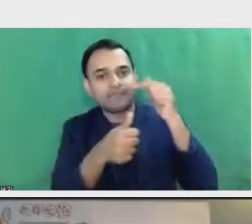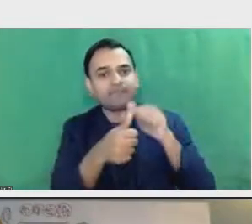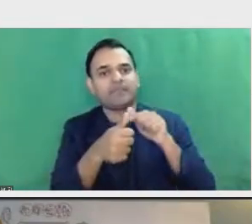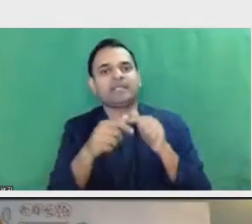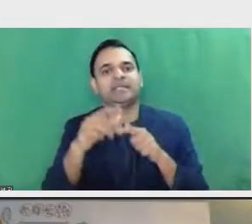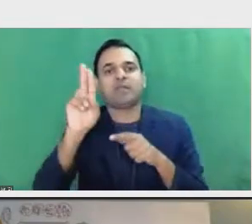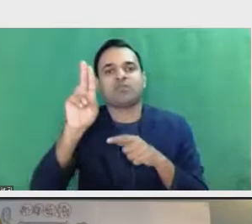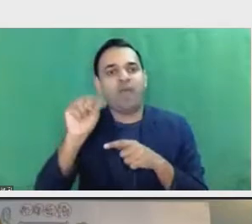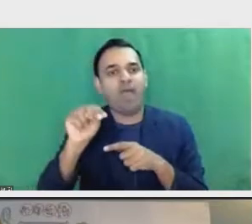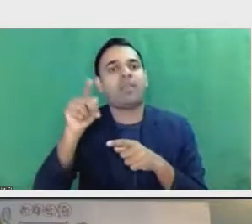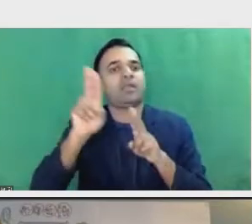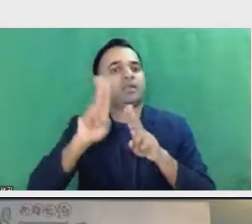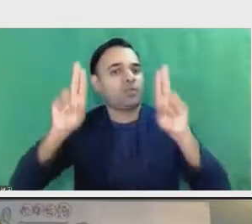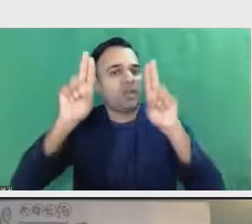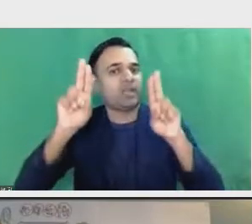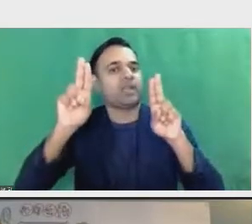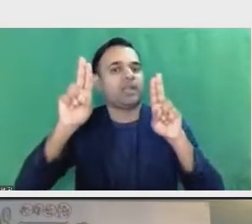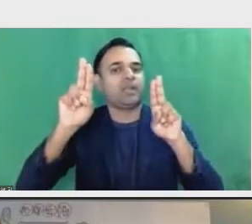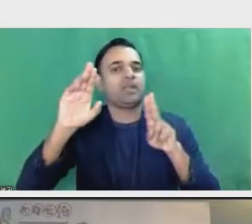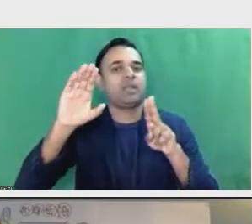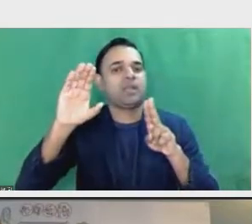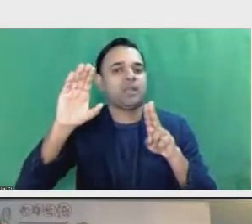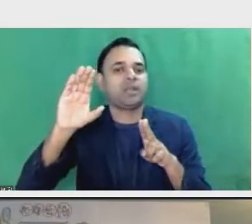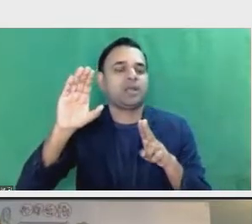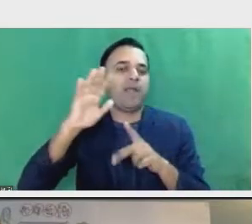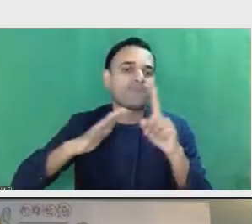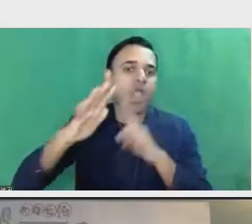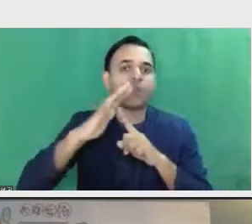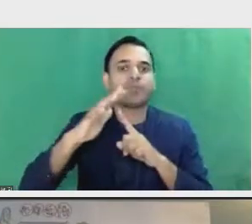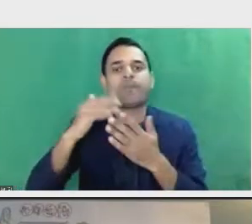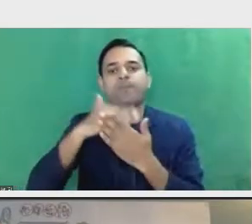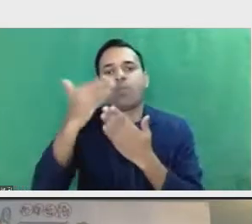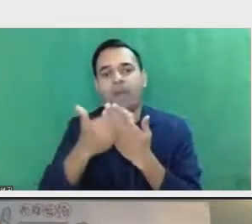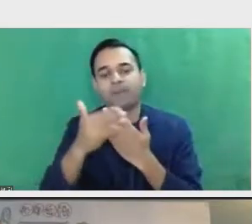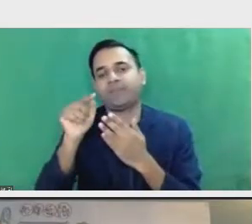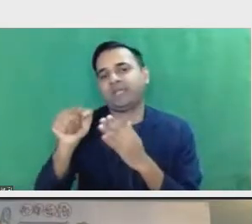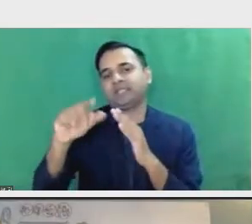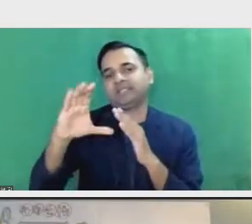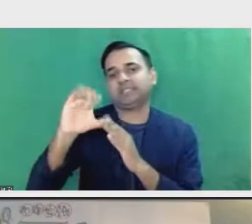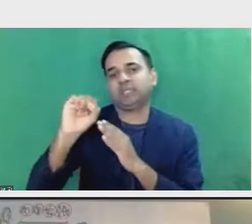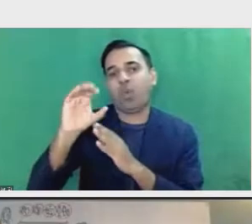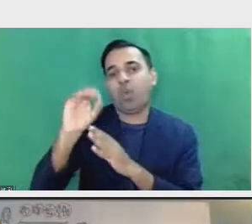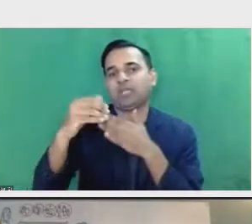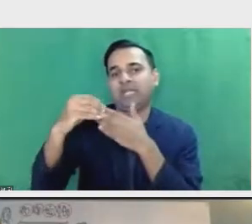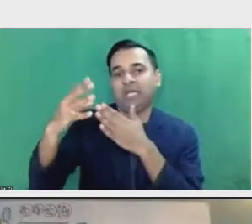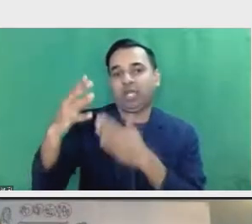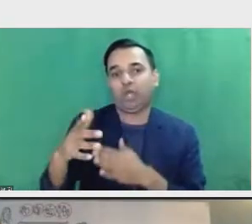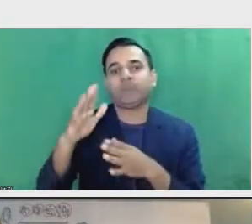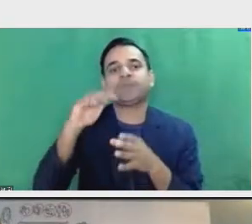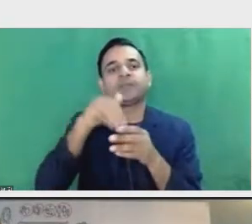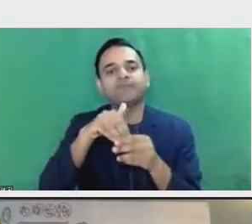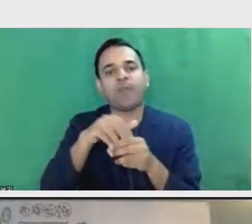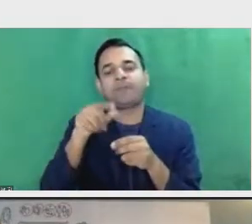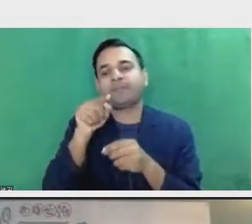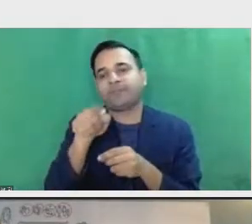Environment Program, civil society leaders, including Astrid Puentes, Kristen Cordero, Sandra Epalratian, Chiara